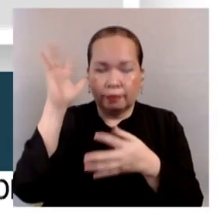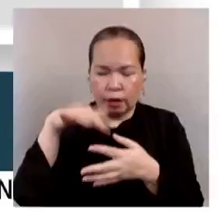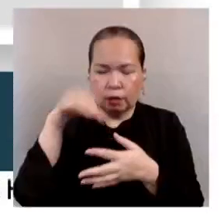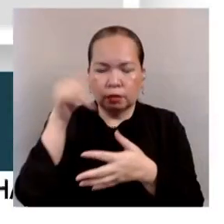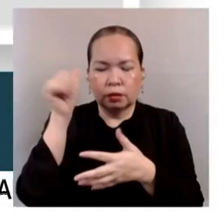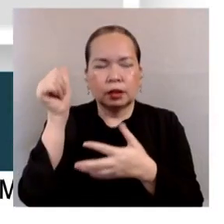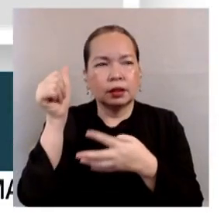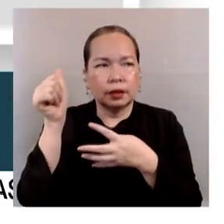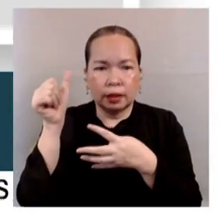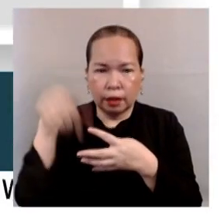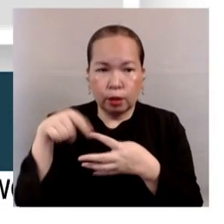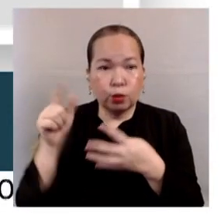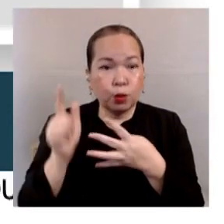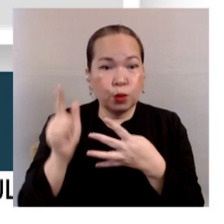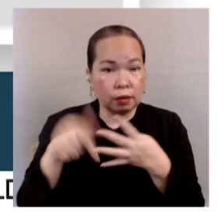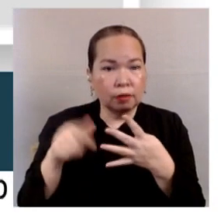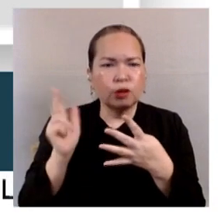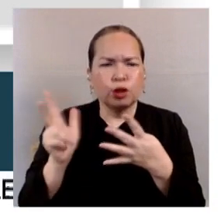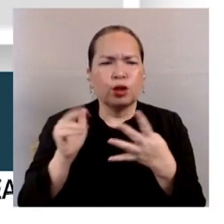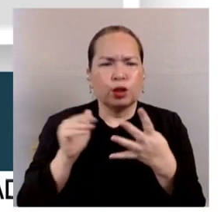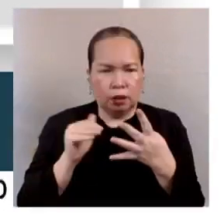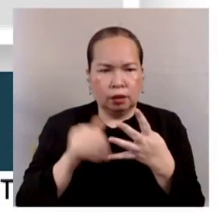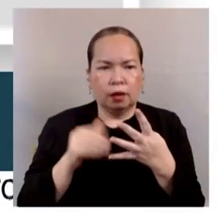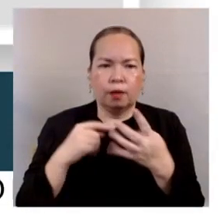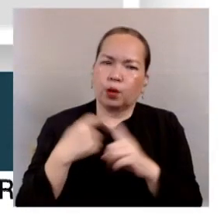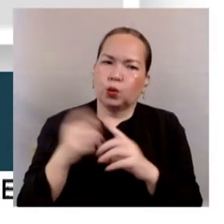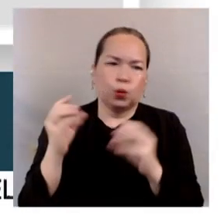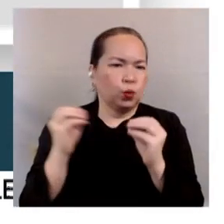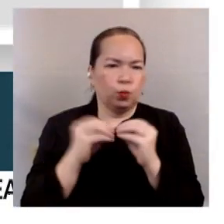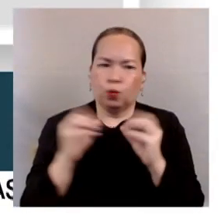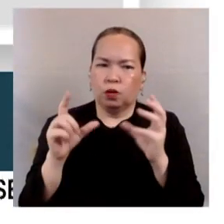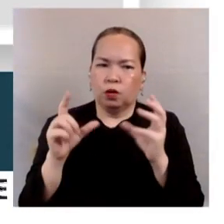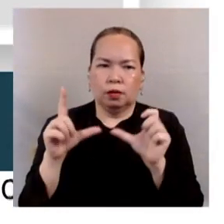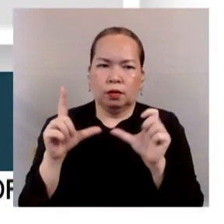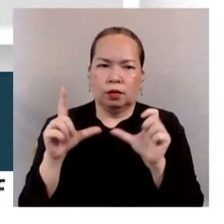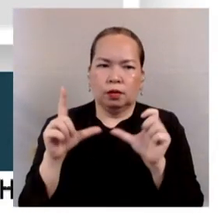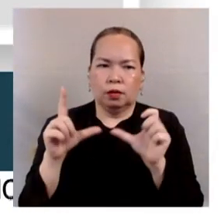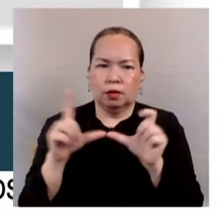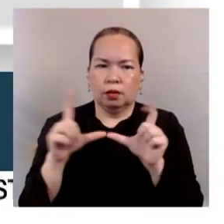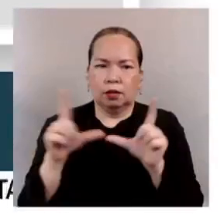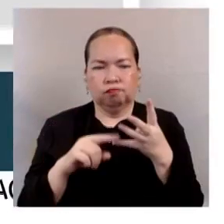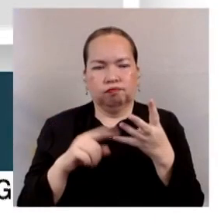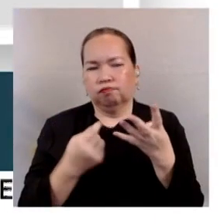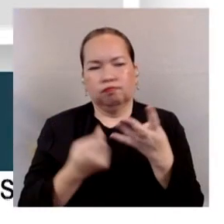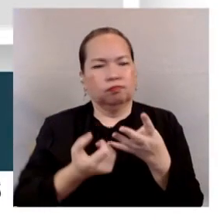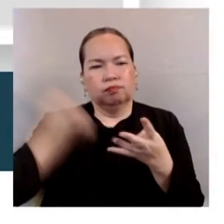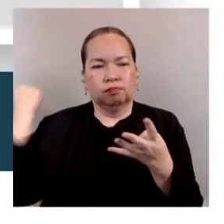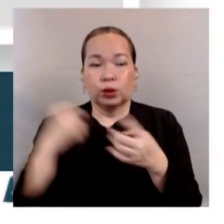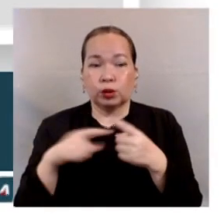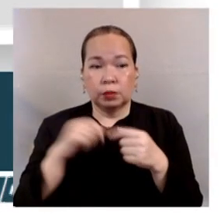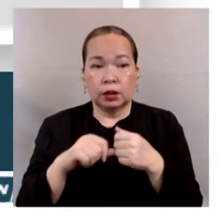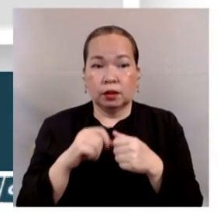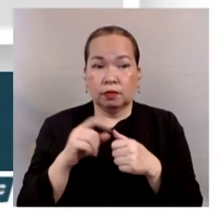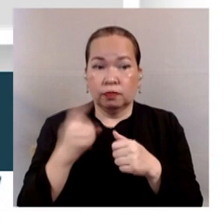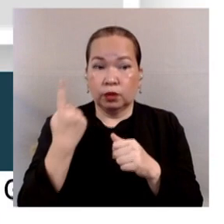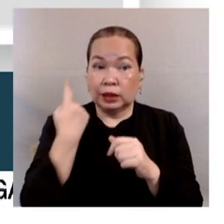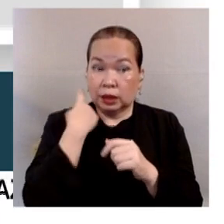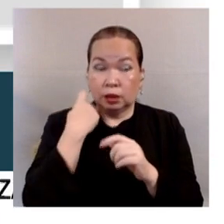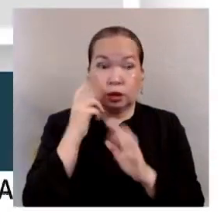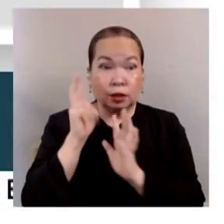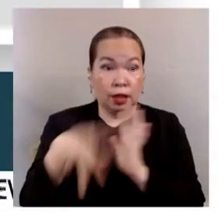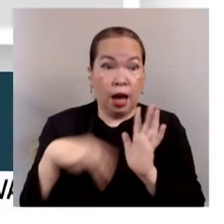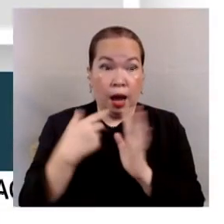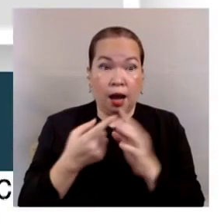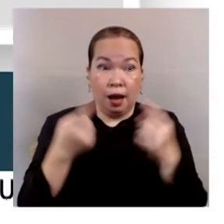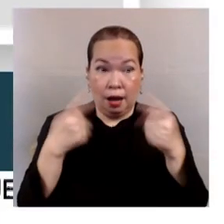the revocation of the driver's license. This means that for the first 3 hours this morning, MMDA will